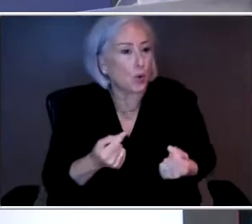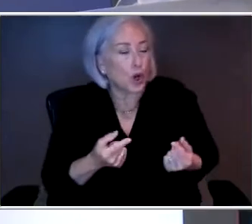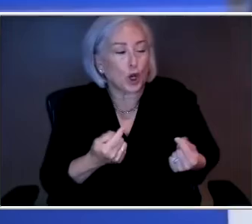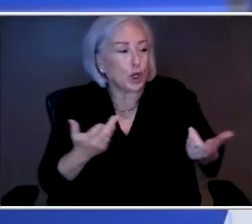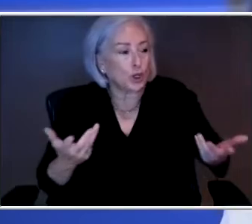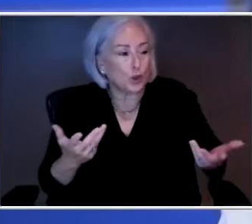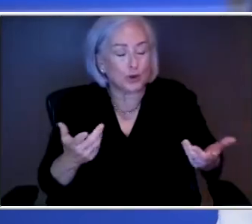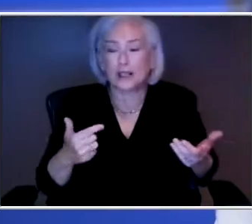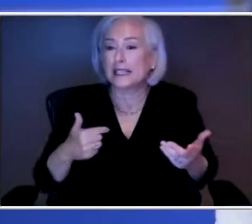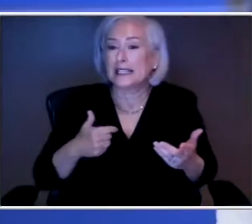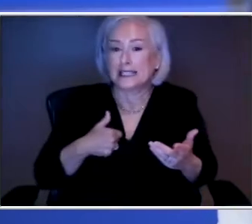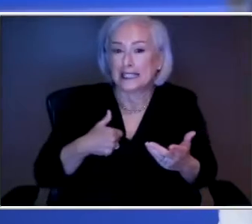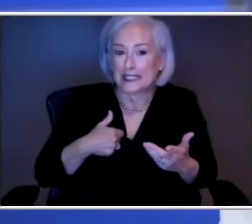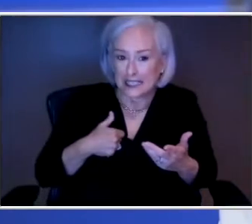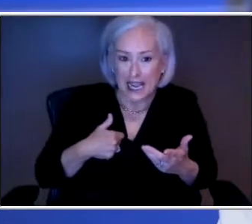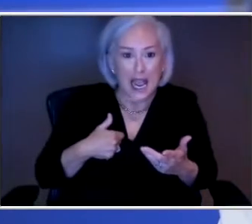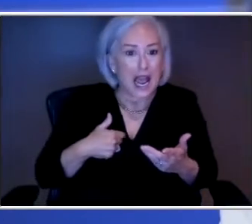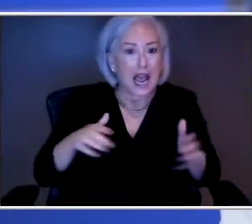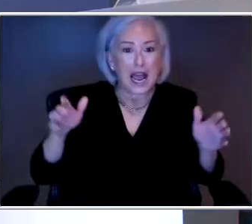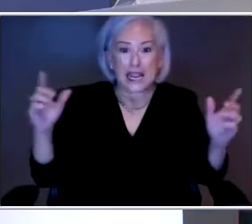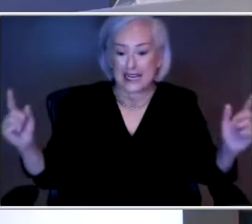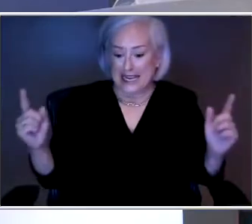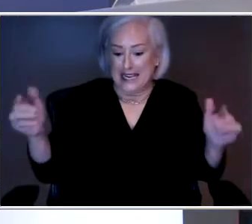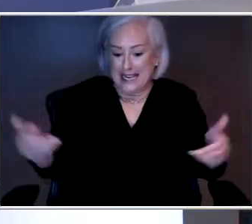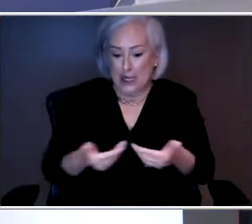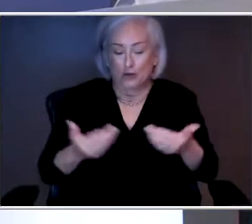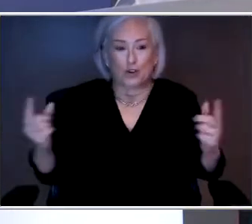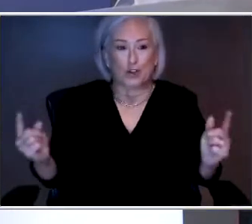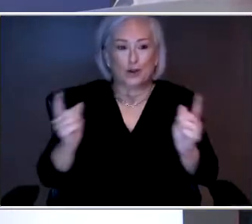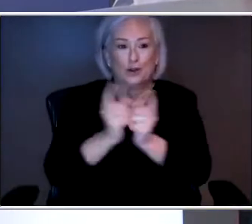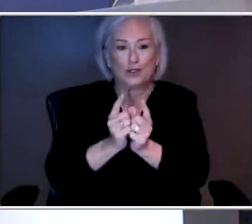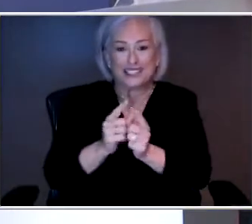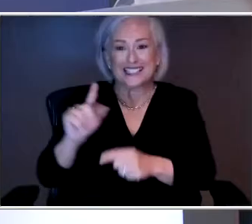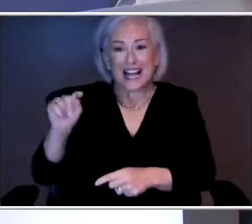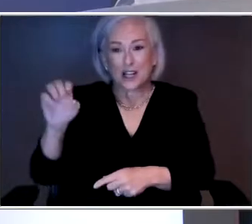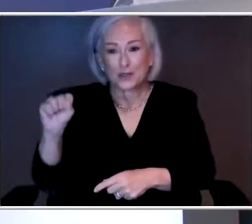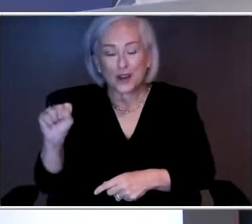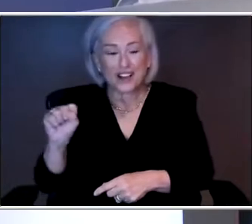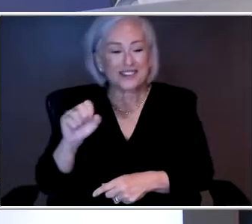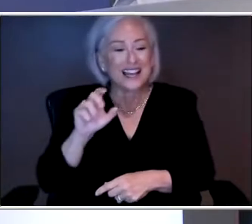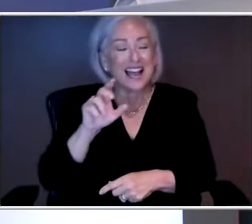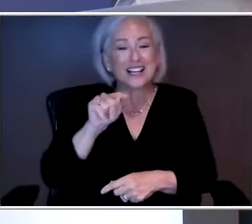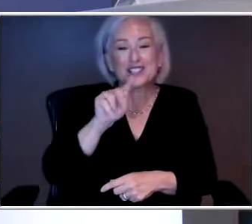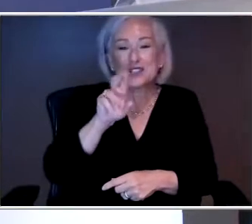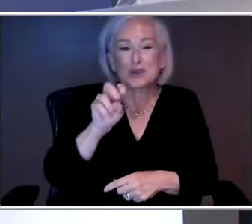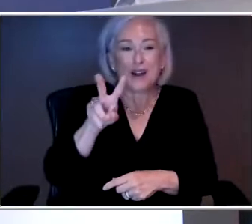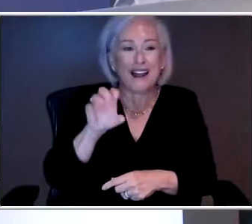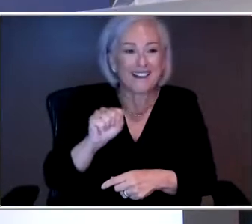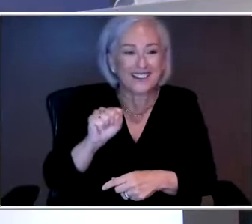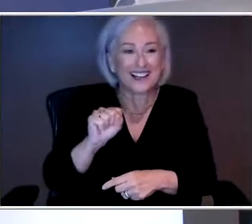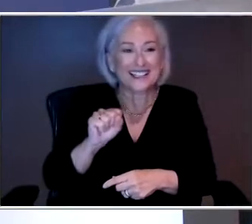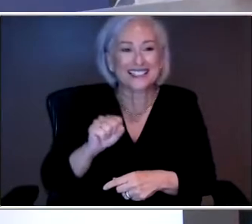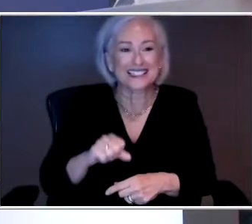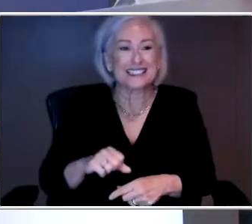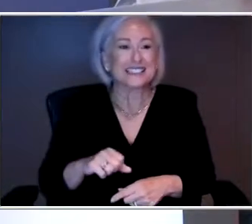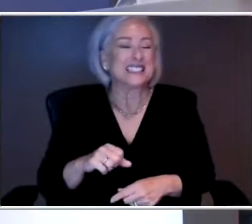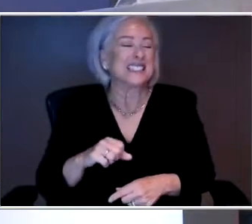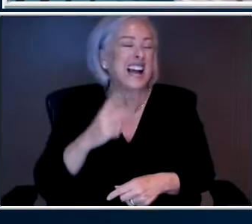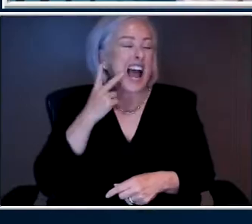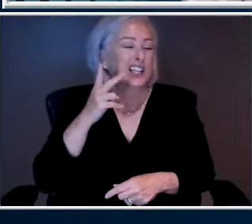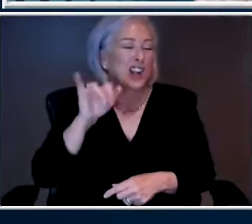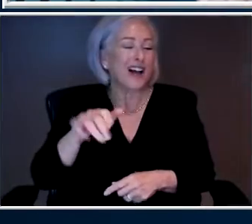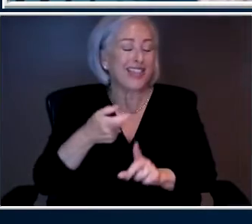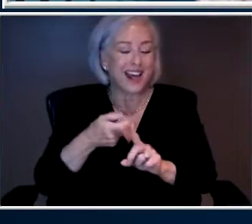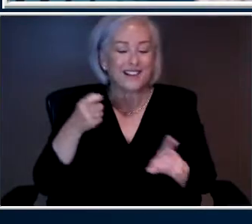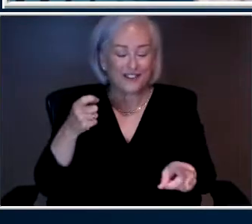Swift and Travis Kelce. Isn't that enough? Have you not done your deed for a lifetime? I still left Mandy Reid. Okay, fair enough. All